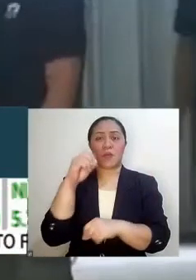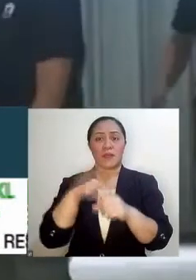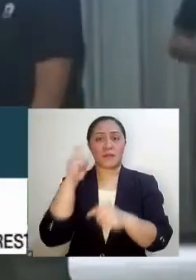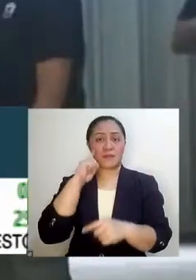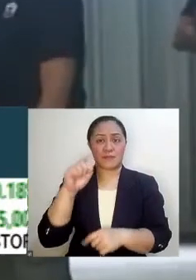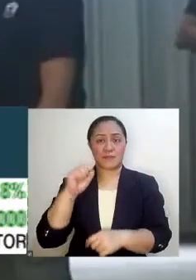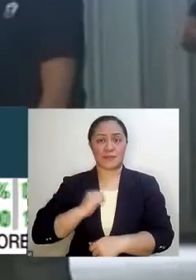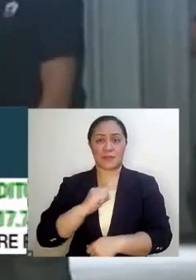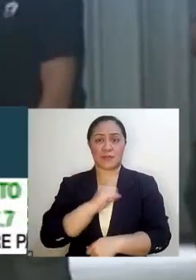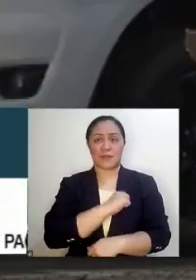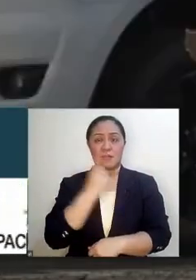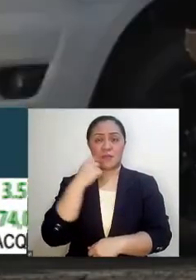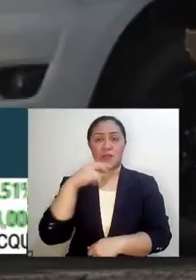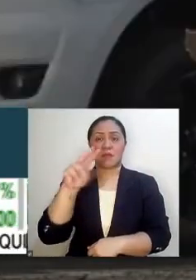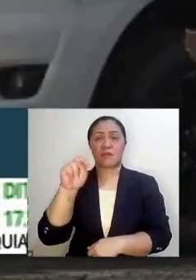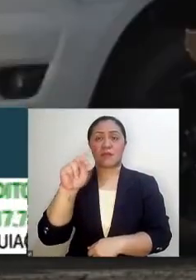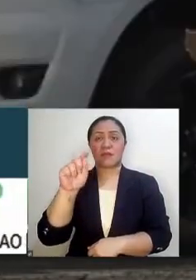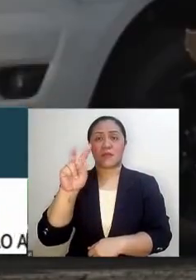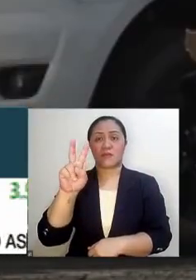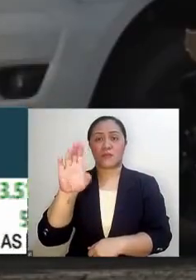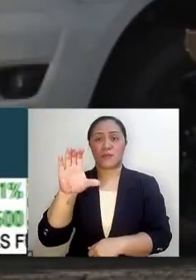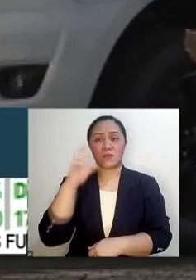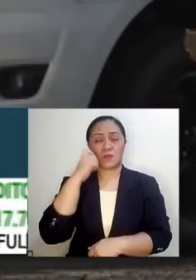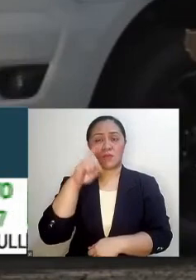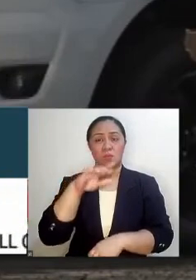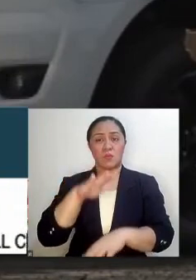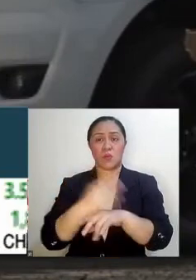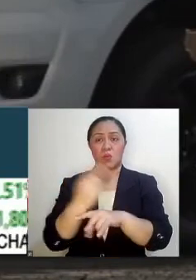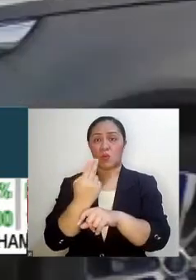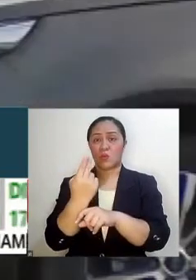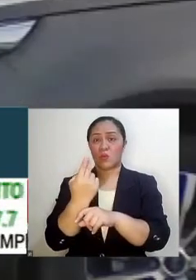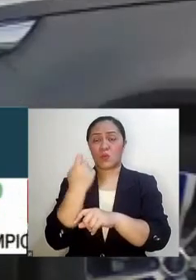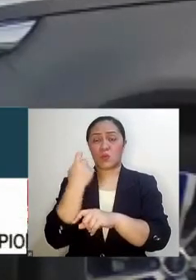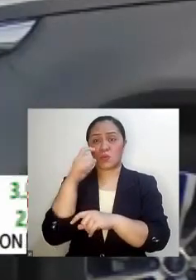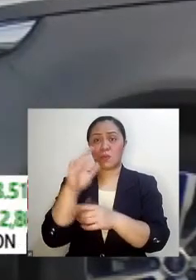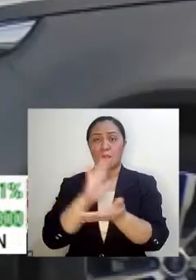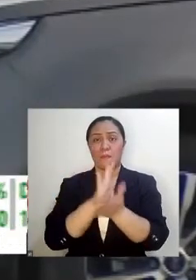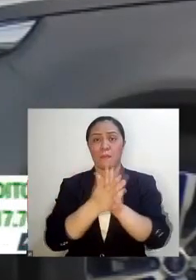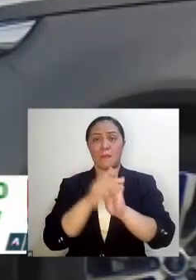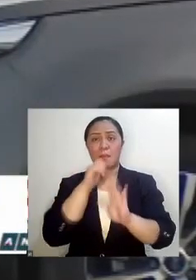the PMVICs, arguing their operations are not based on any law.